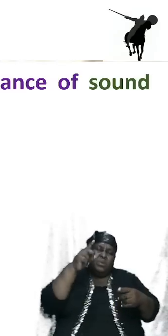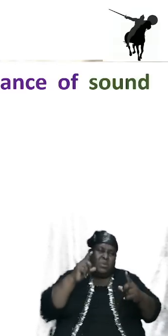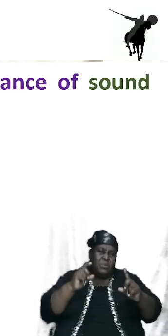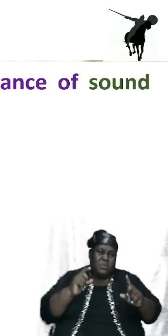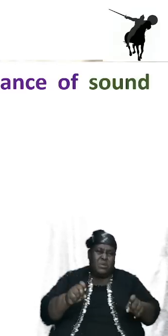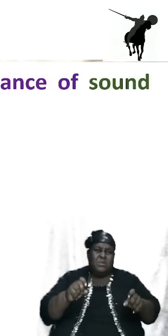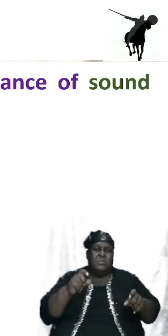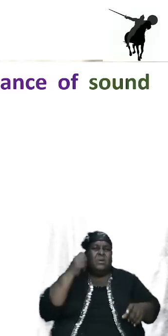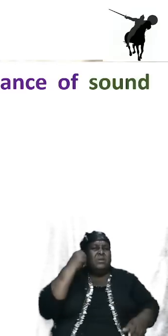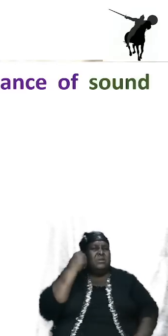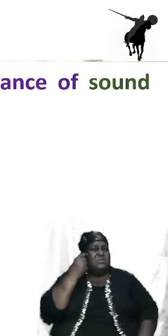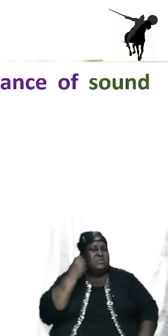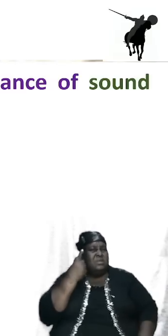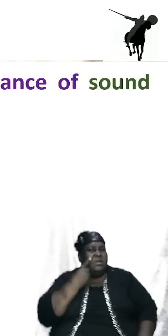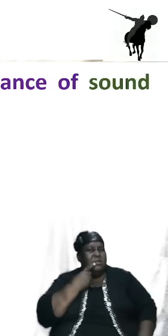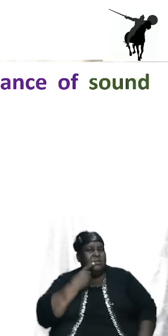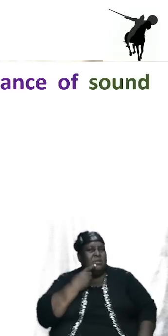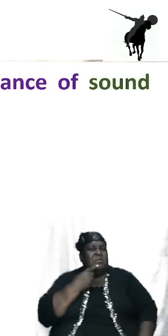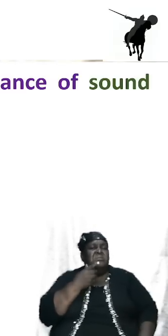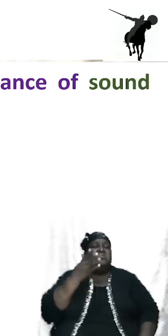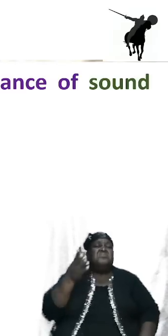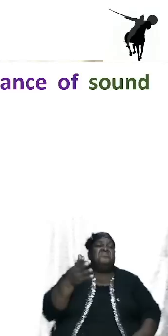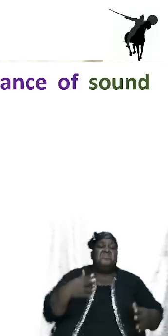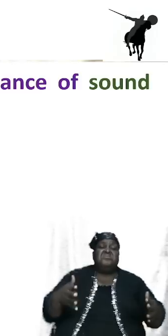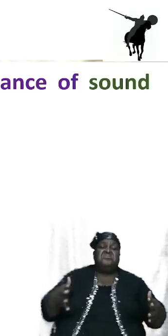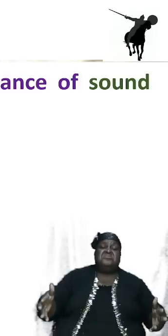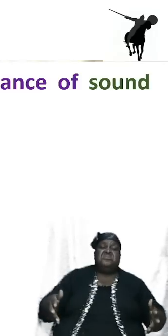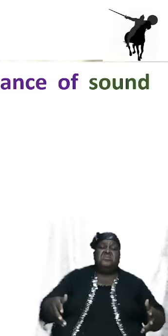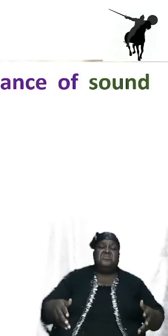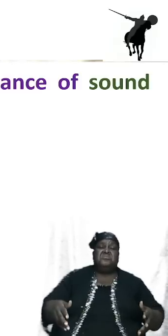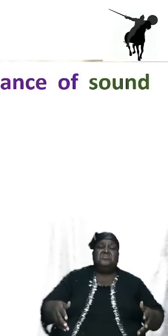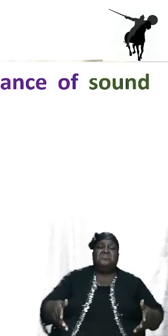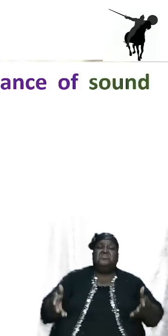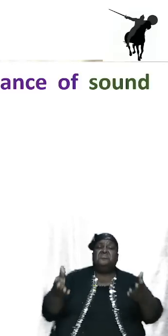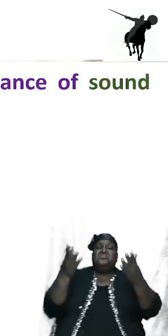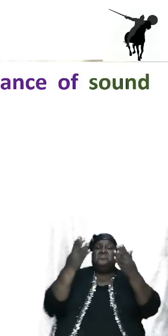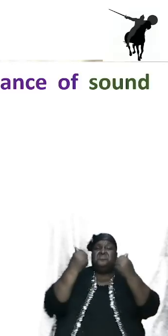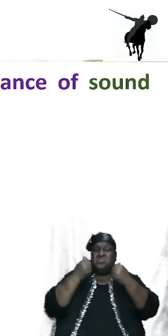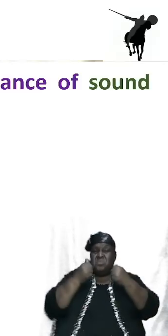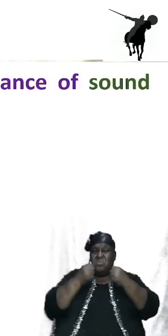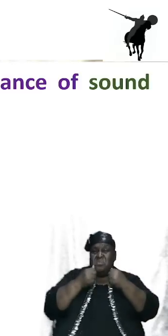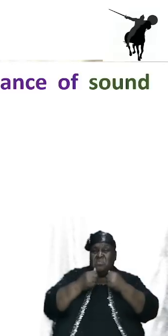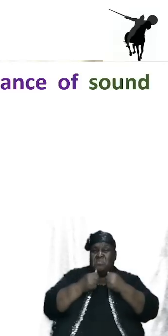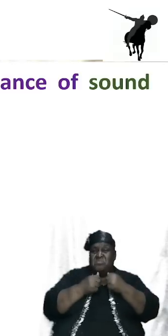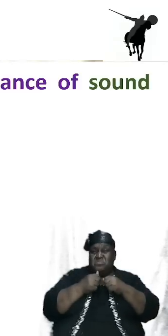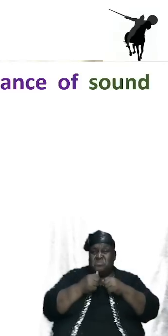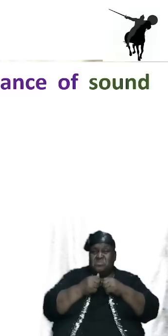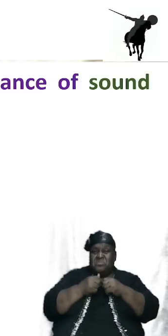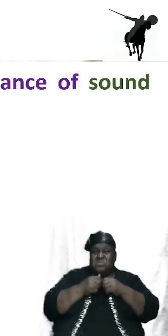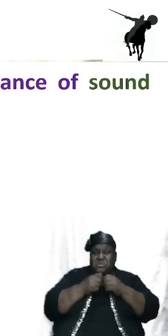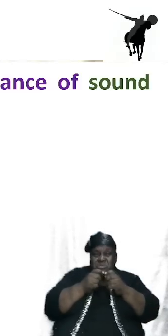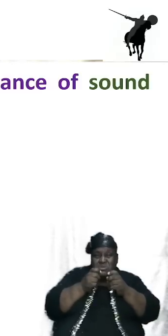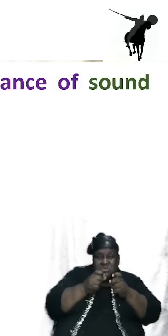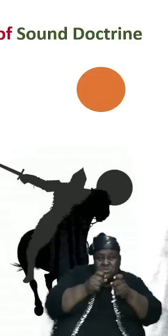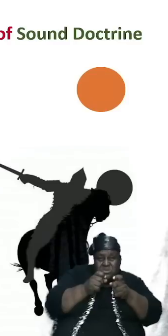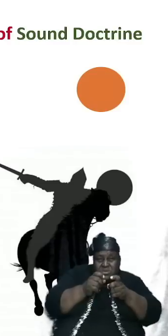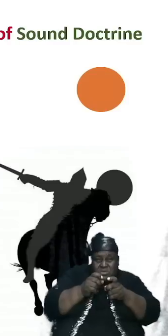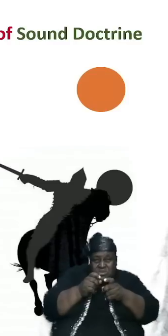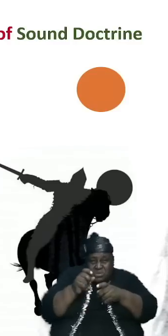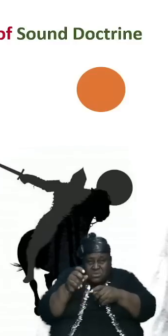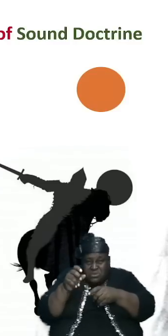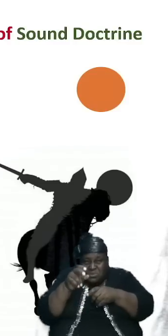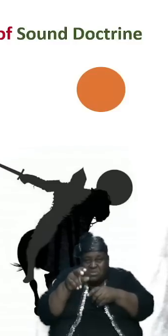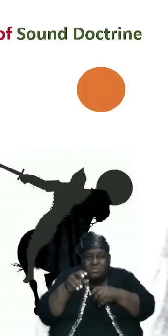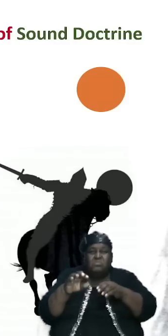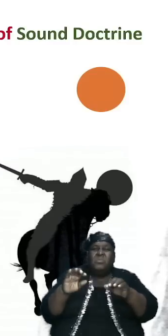is that these things come in subtly. And I'm going to show you why as we move along. But the next question is,